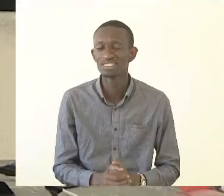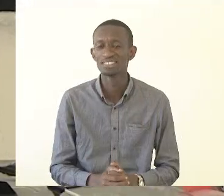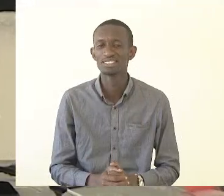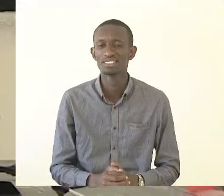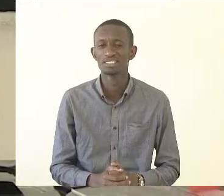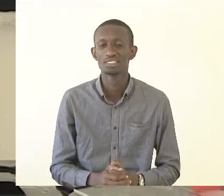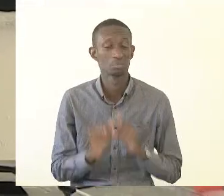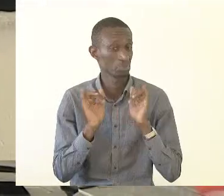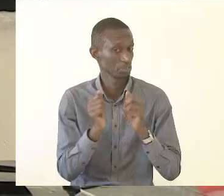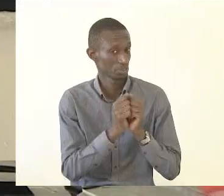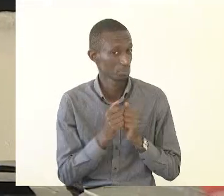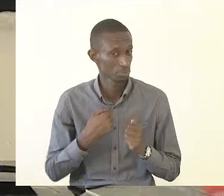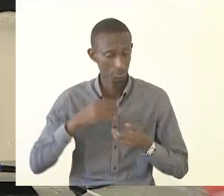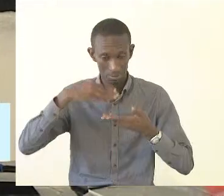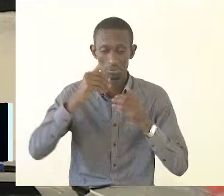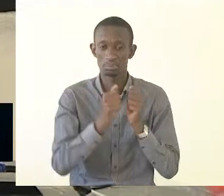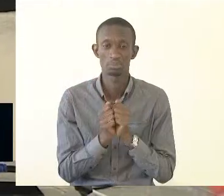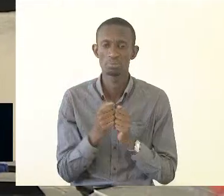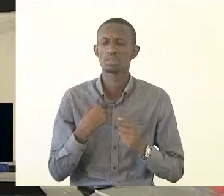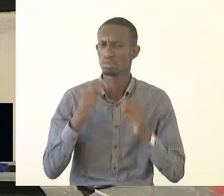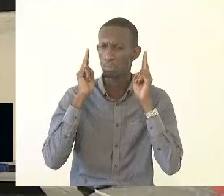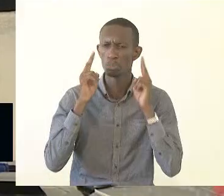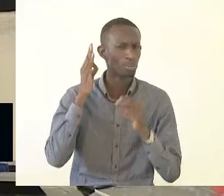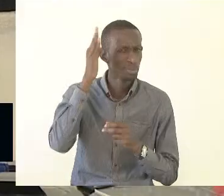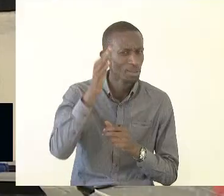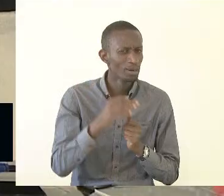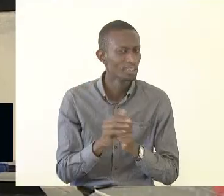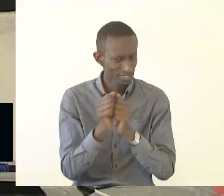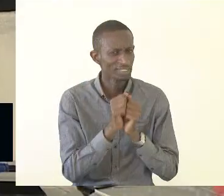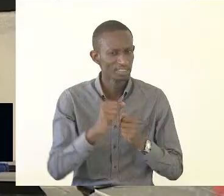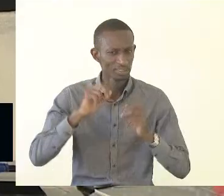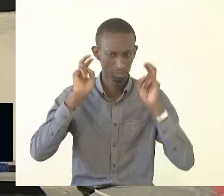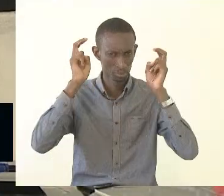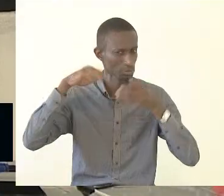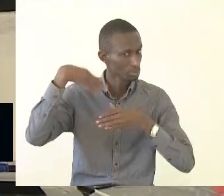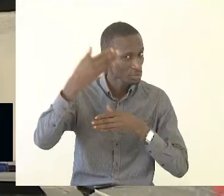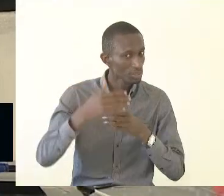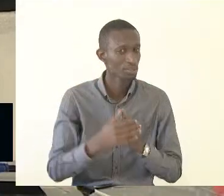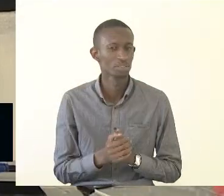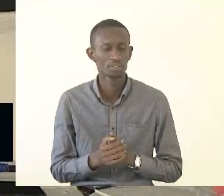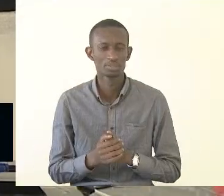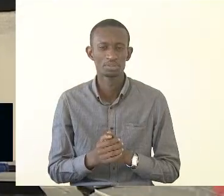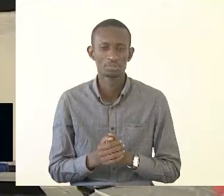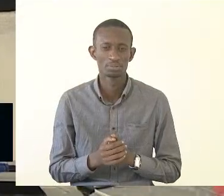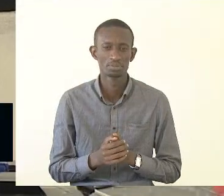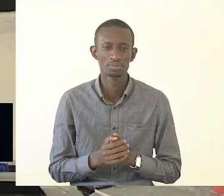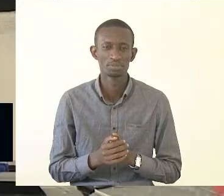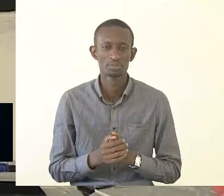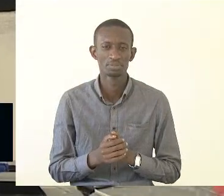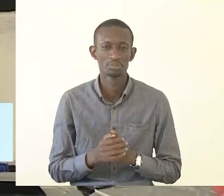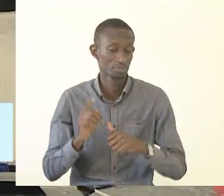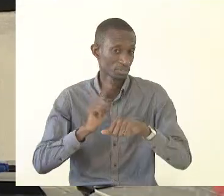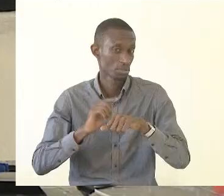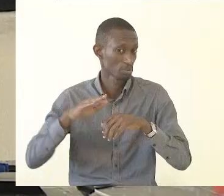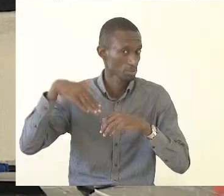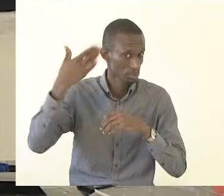with me in this lesson. I hope we'll be together in the next lesson, which will be coming in the next